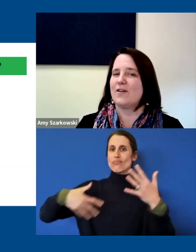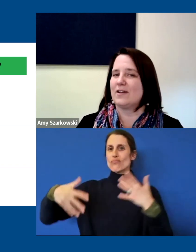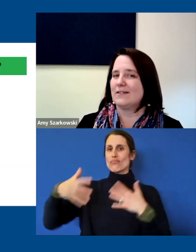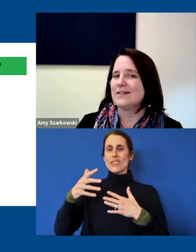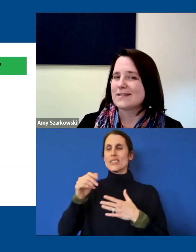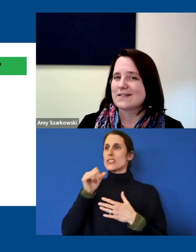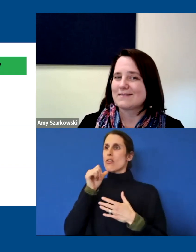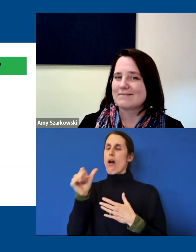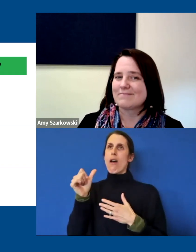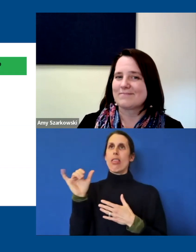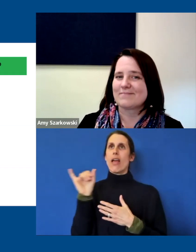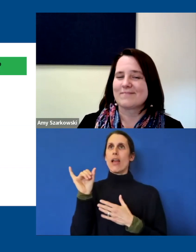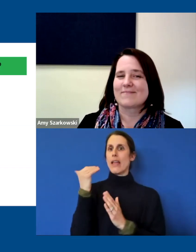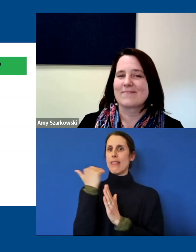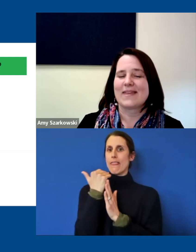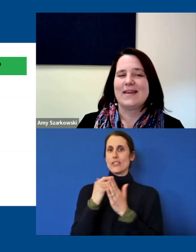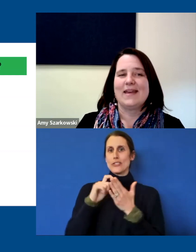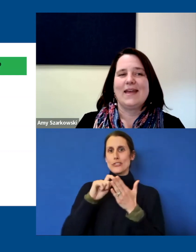check off on a list.